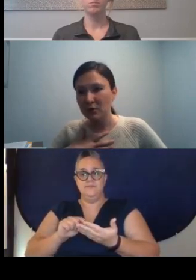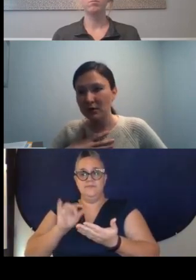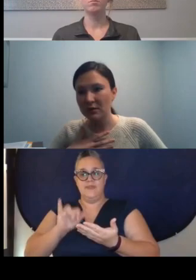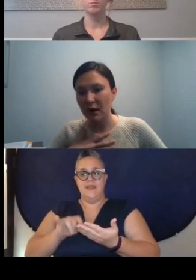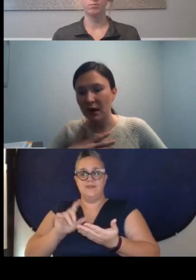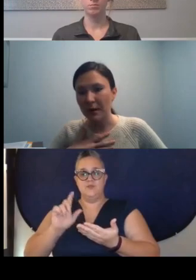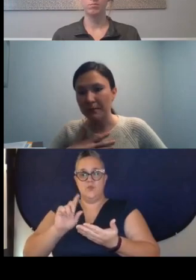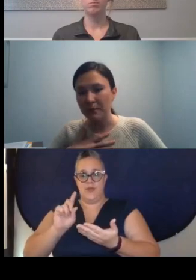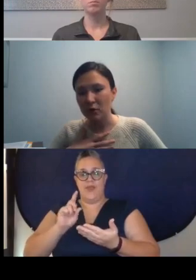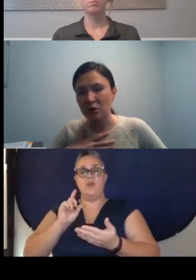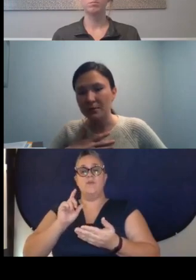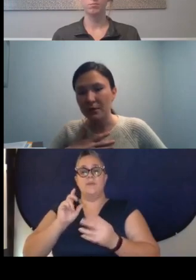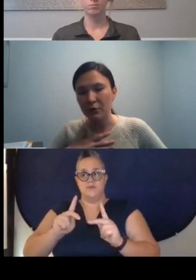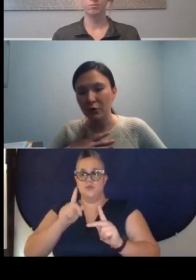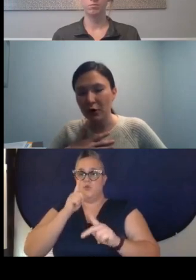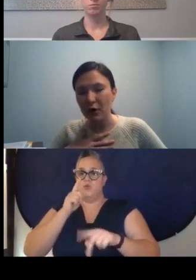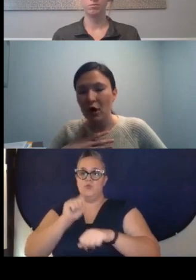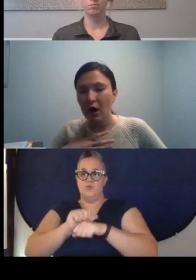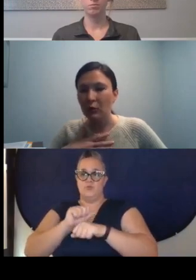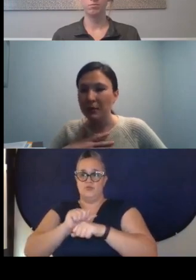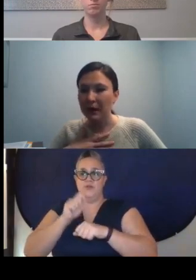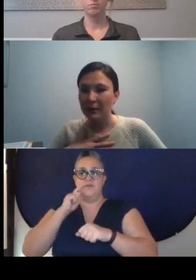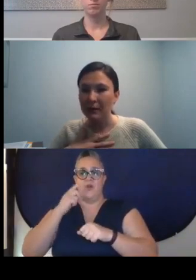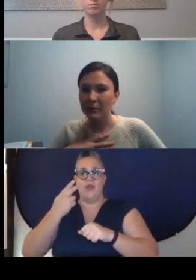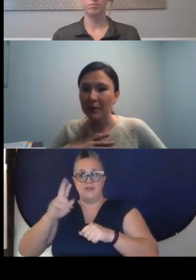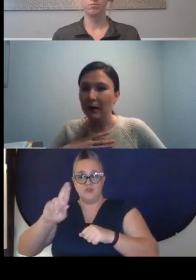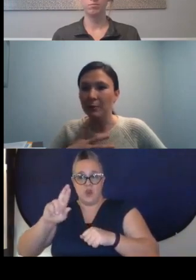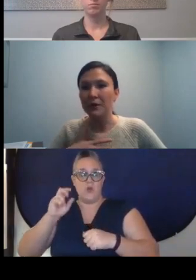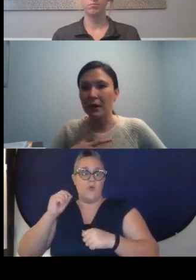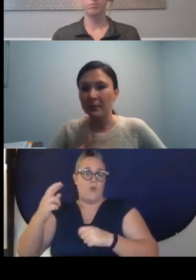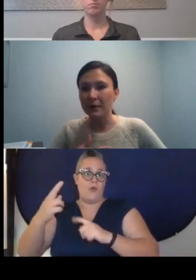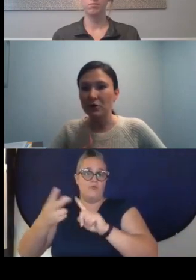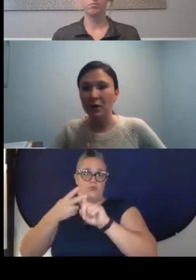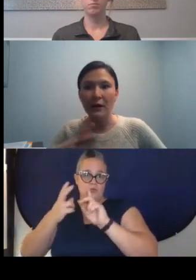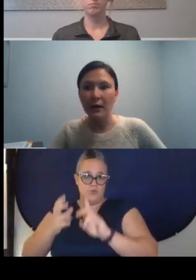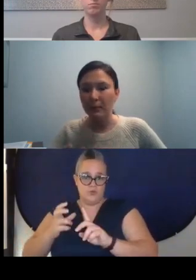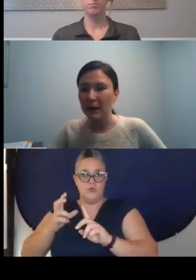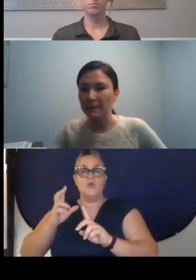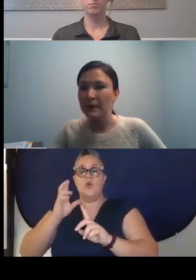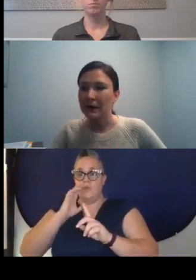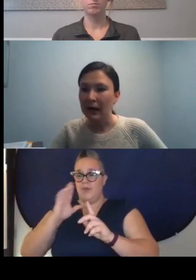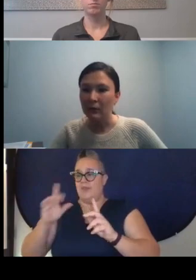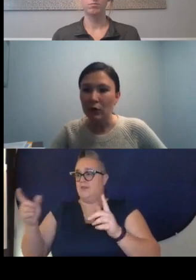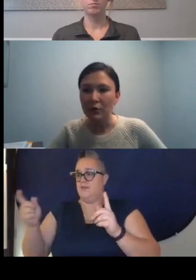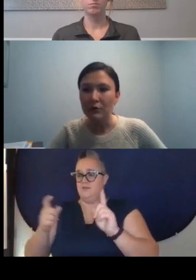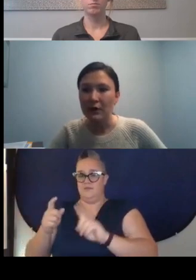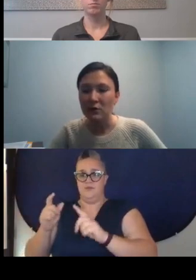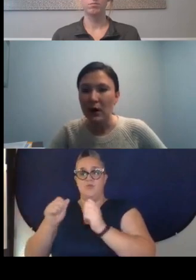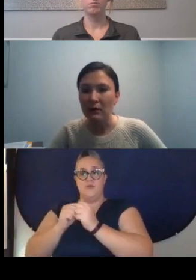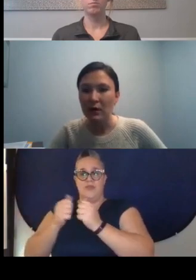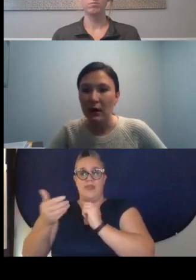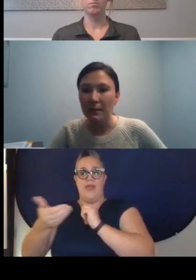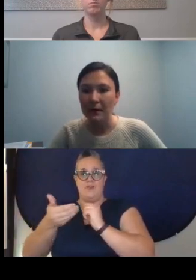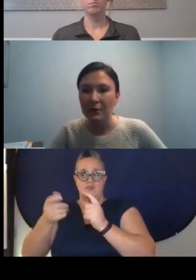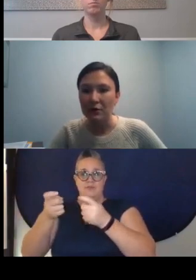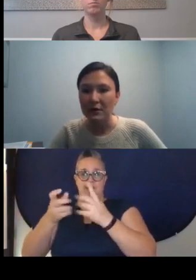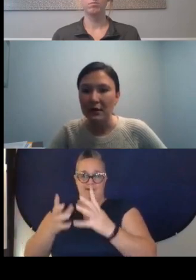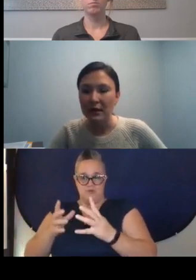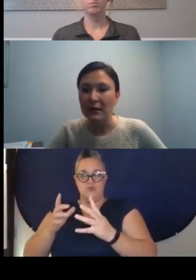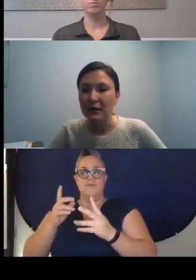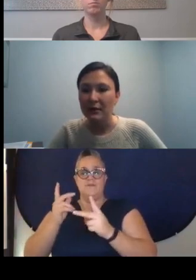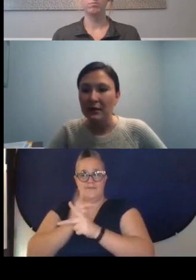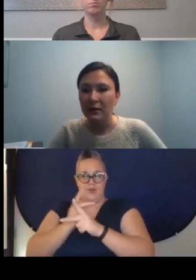human resources, the recruiter will be able to pair up with the hiring manager and help them kind of work through that as well,